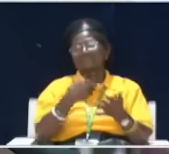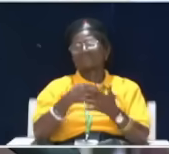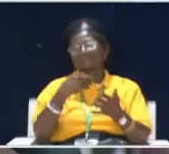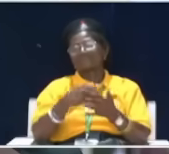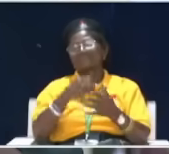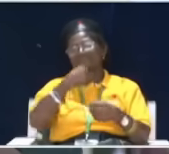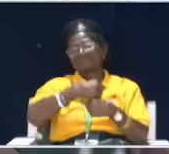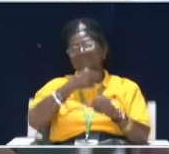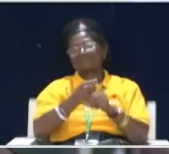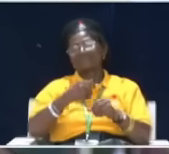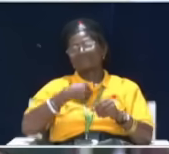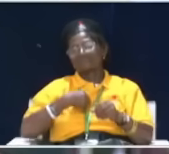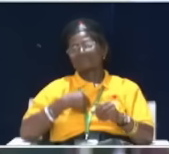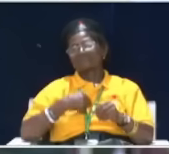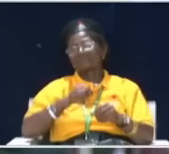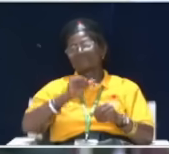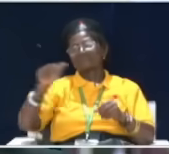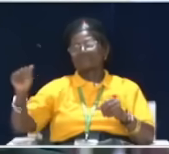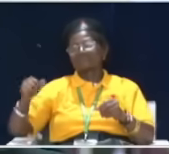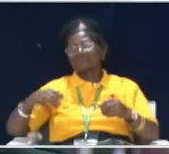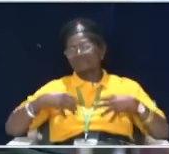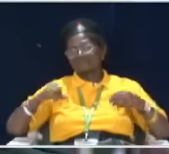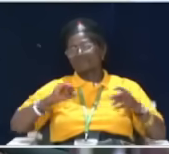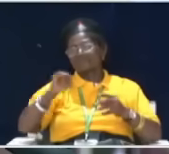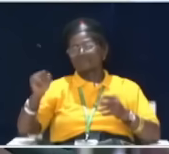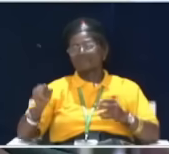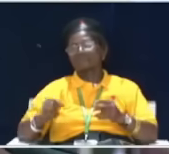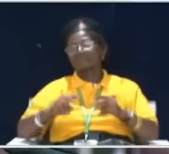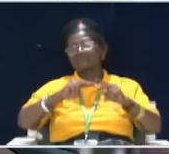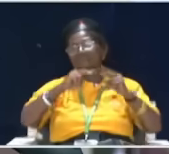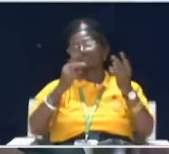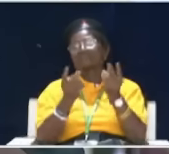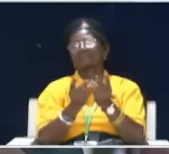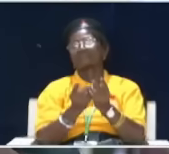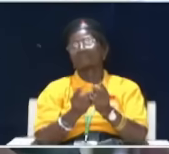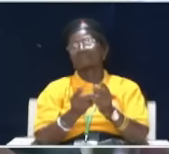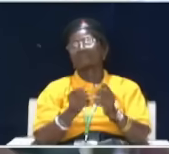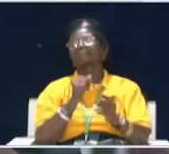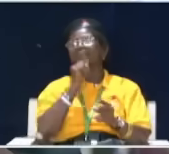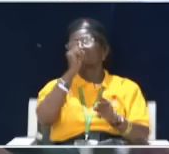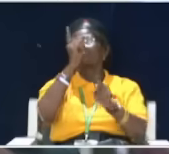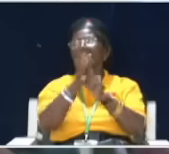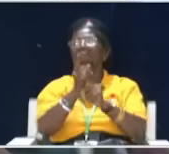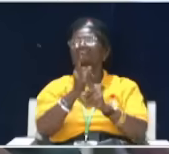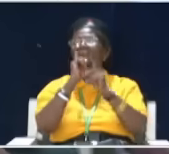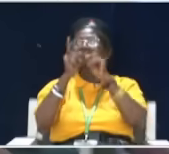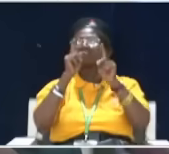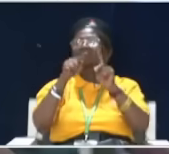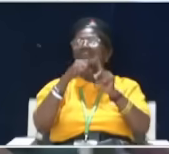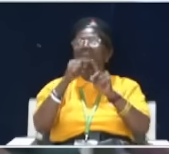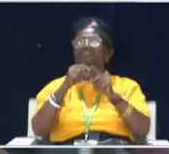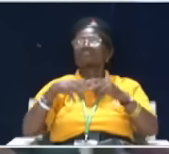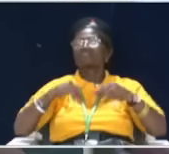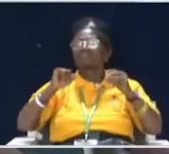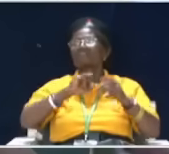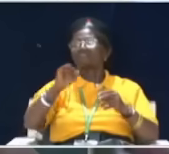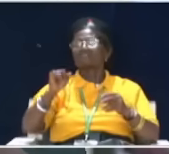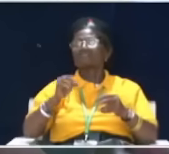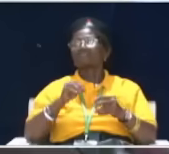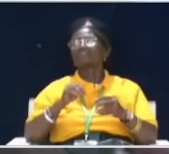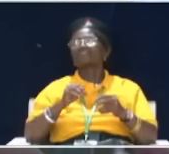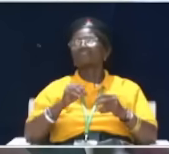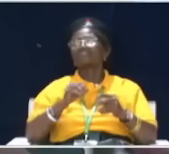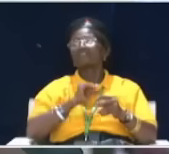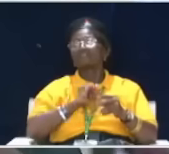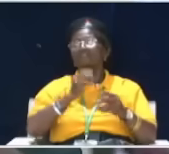Make me a healing vessel. So me di eni to le wo nisan. I'm not just talking about healing or making me whole. I want to